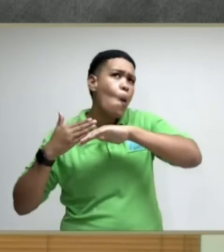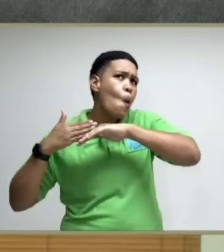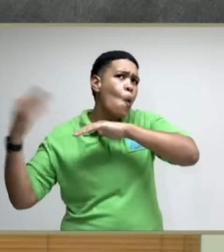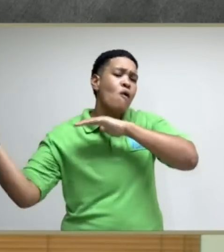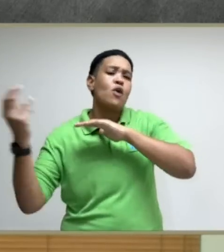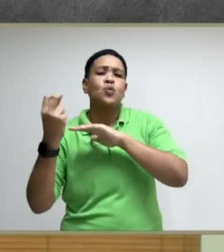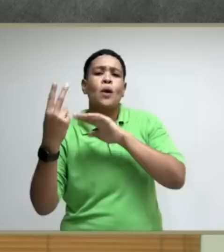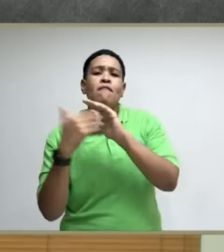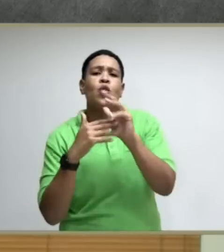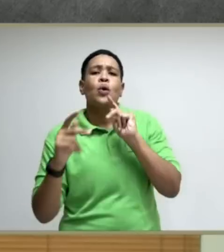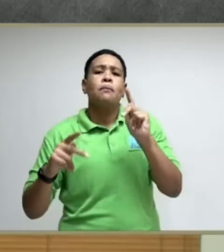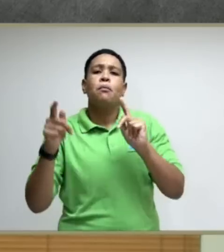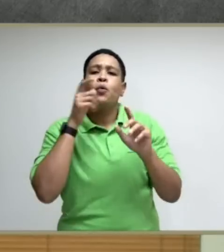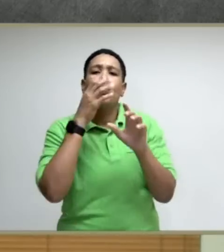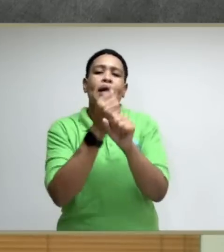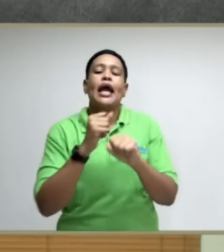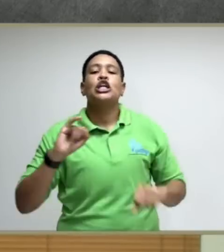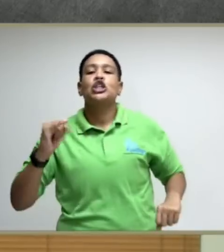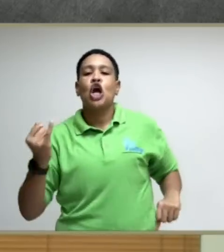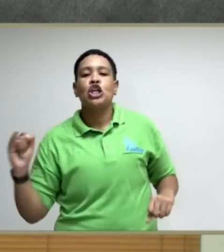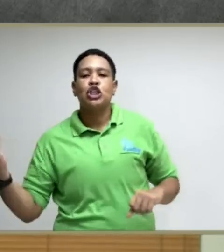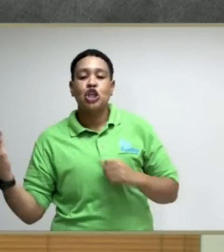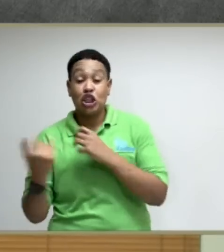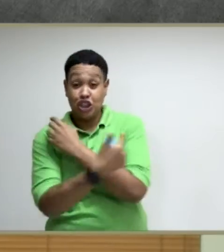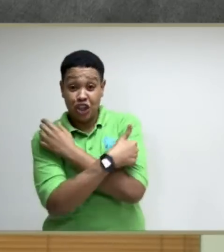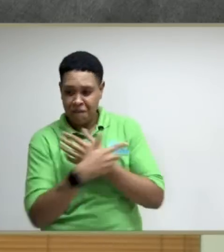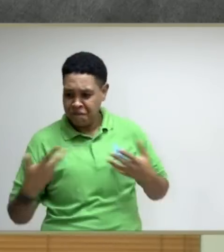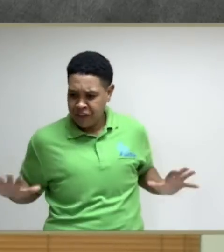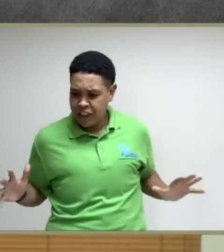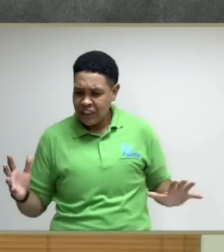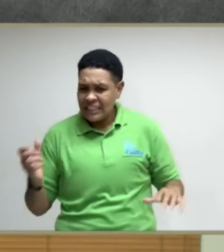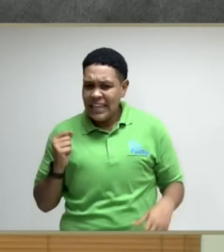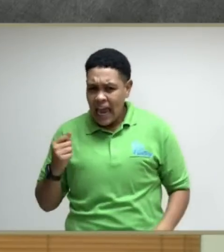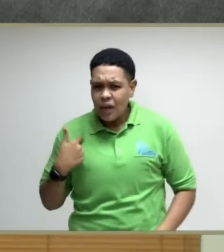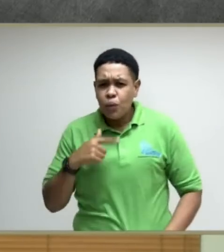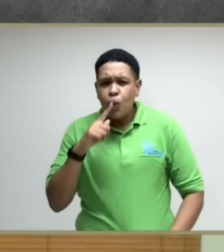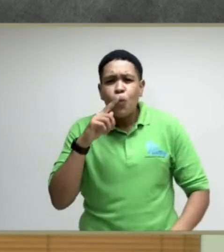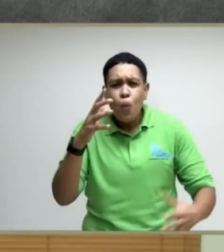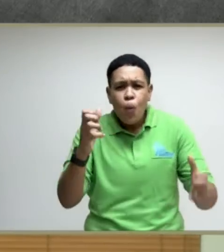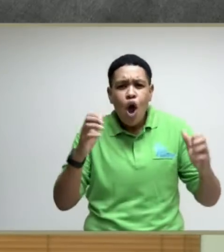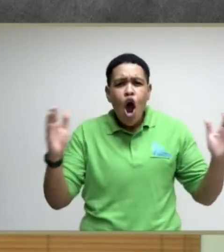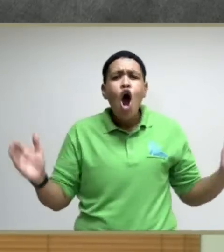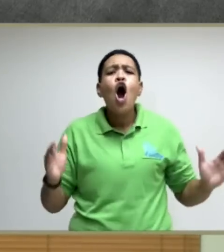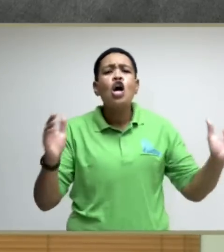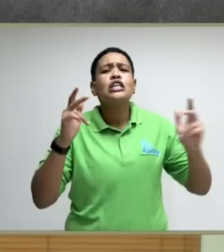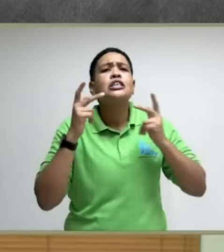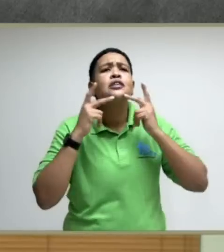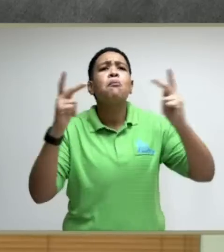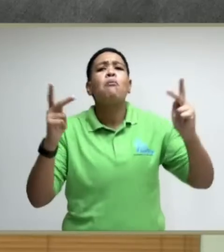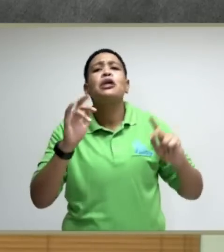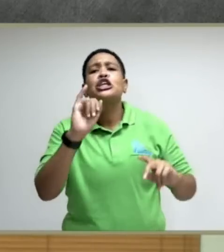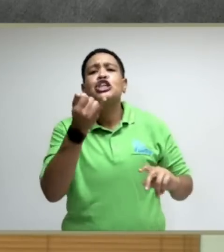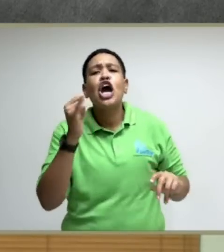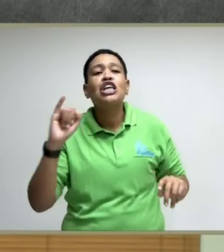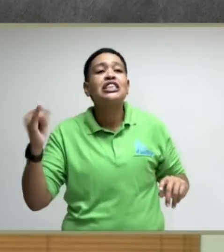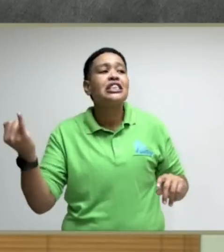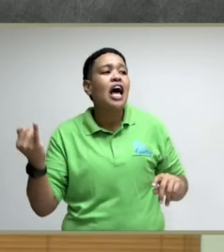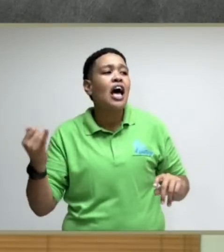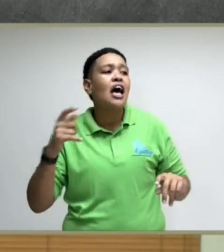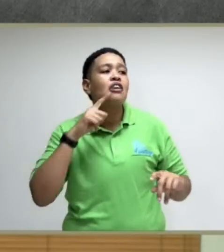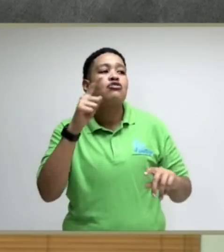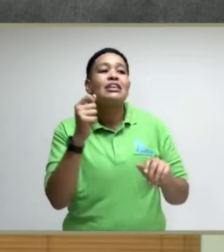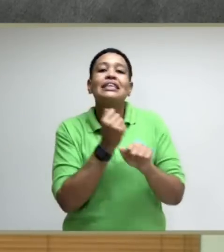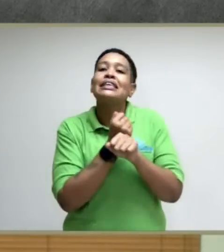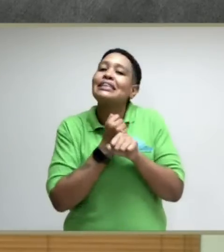that have received the Johnson & Johnson vaccine, and we really want to encourage the public. The Johnson & Johnson is a